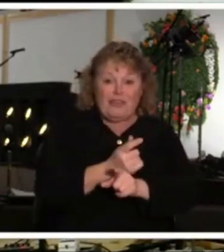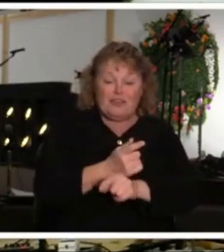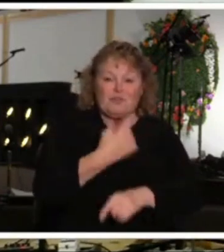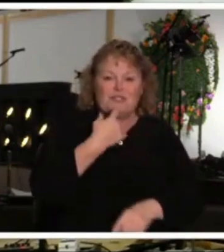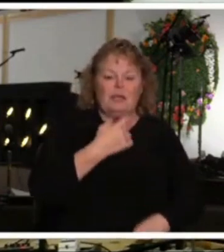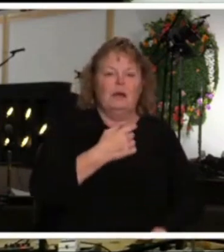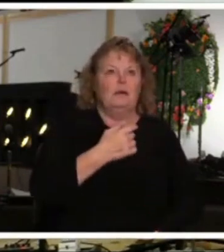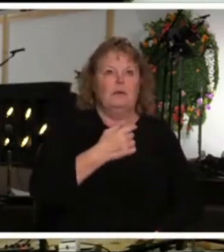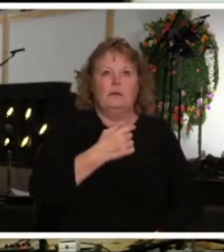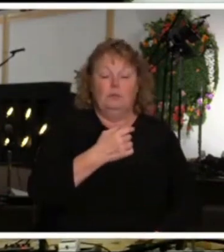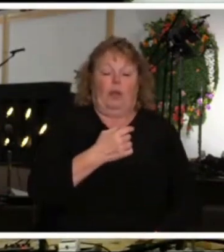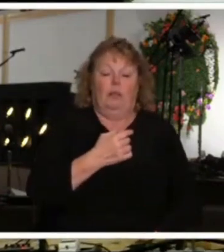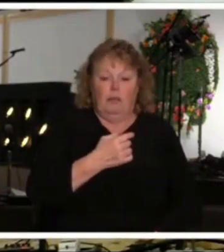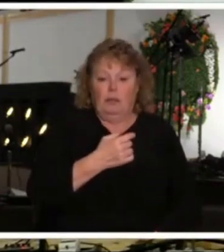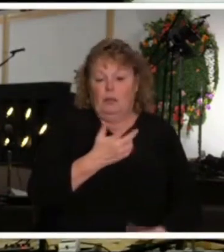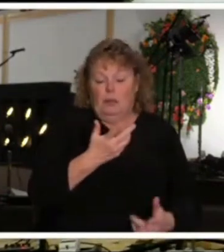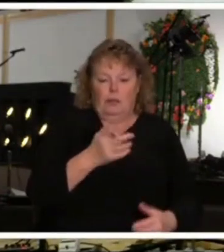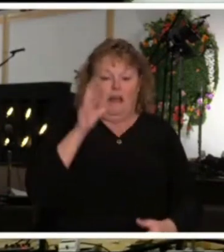guess we're getting a new king.